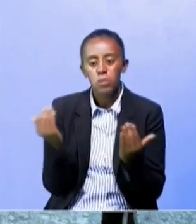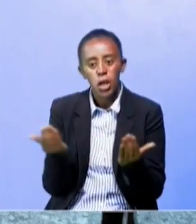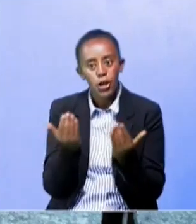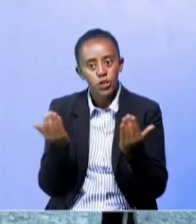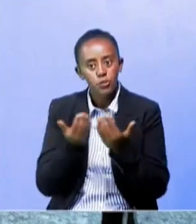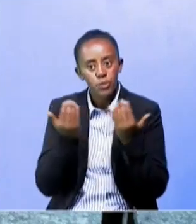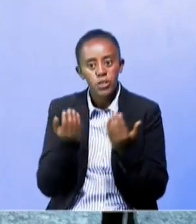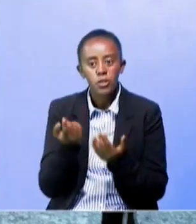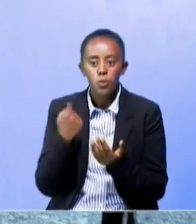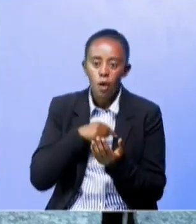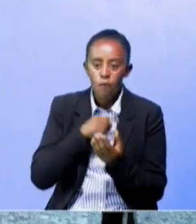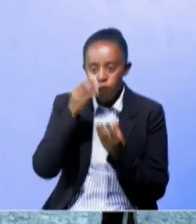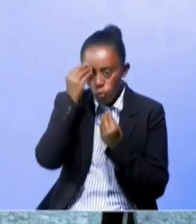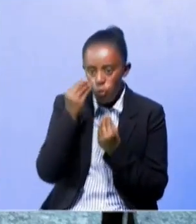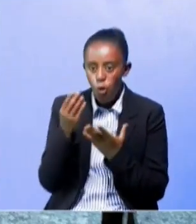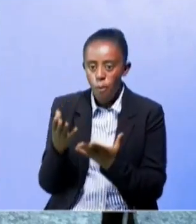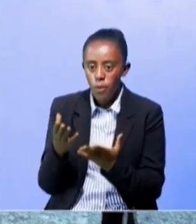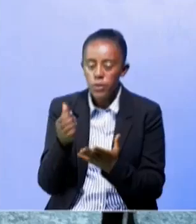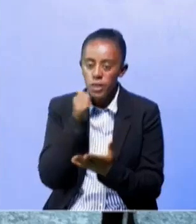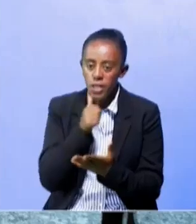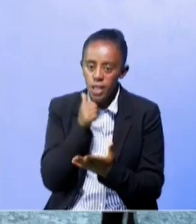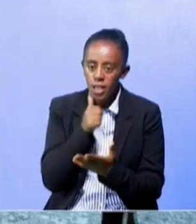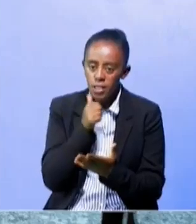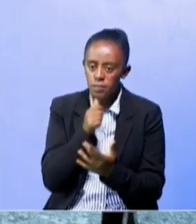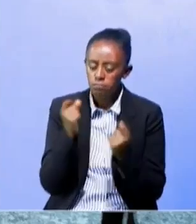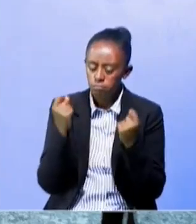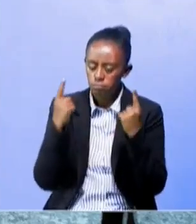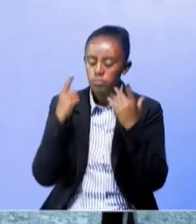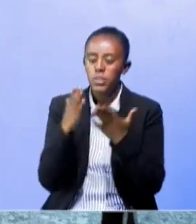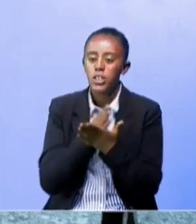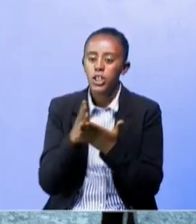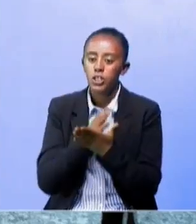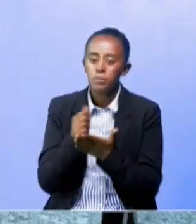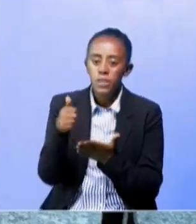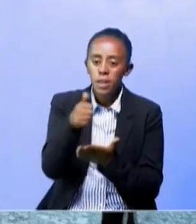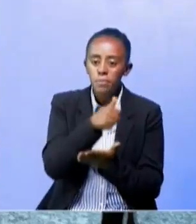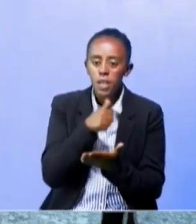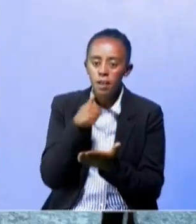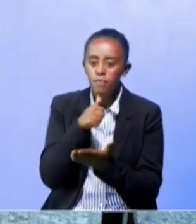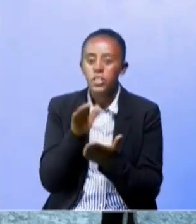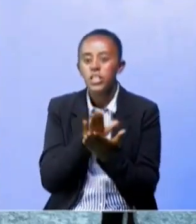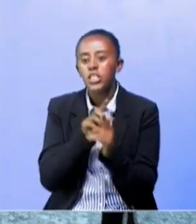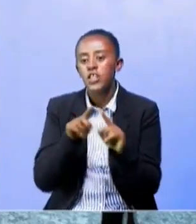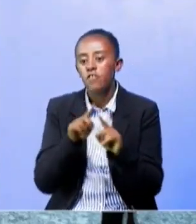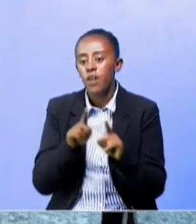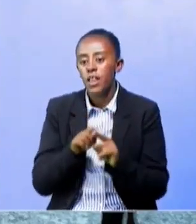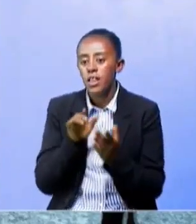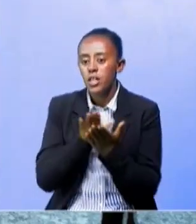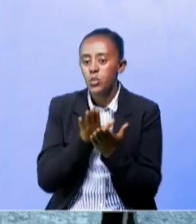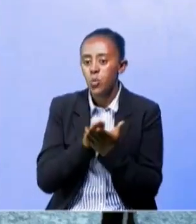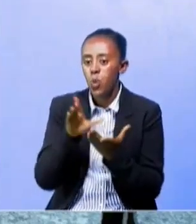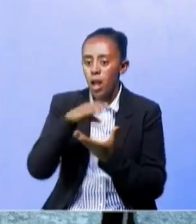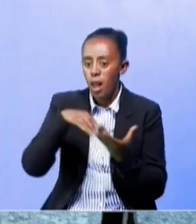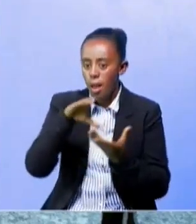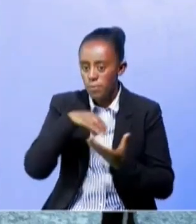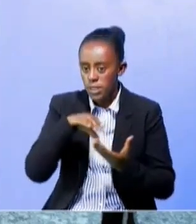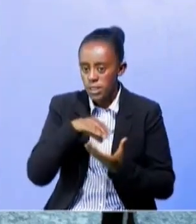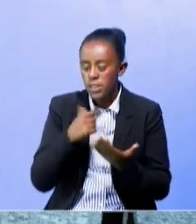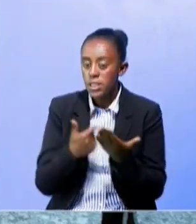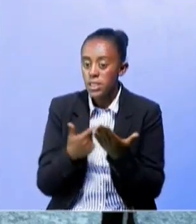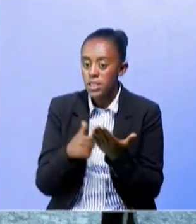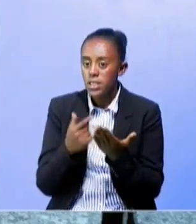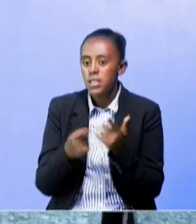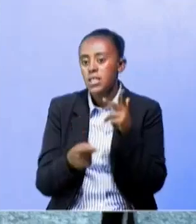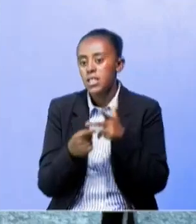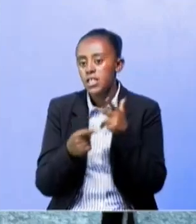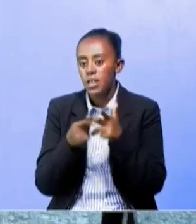encouragement. We have to promote girls actively engaging themselves in different school clubs. This is the third